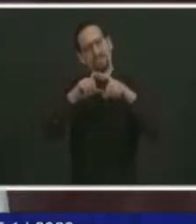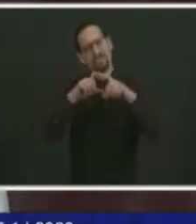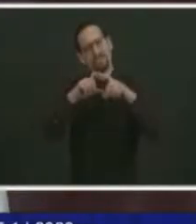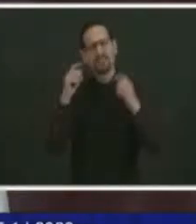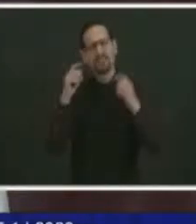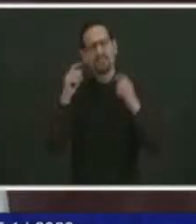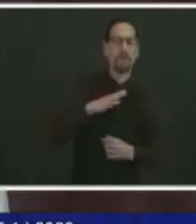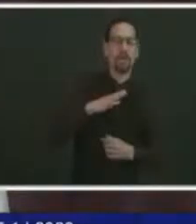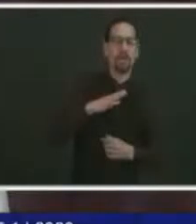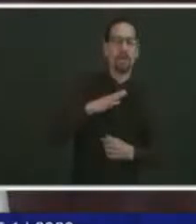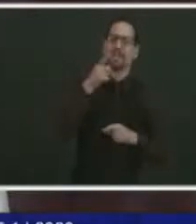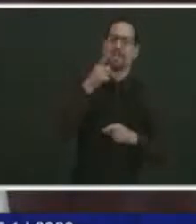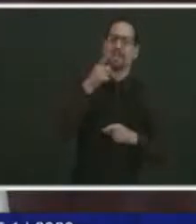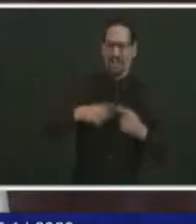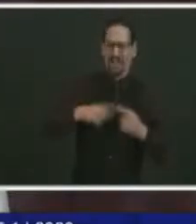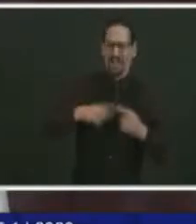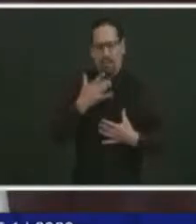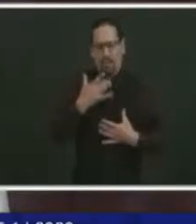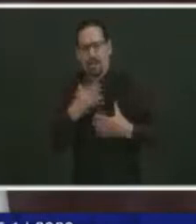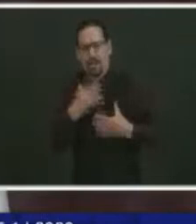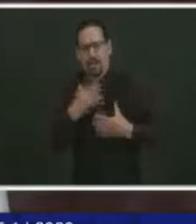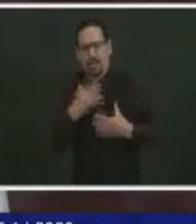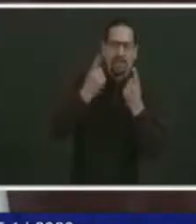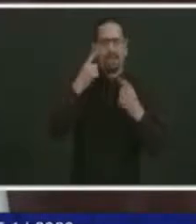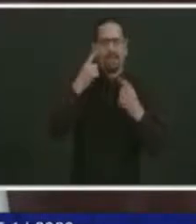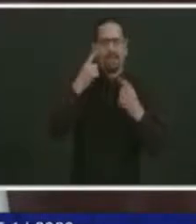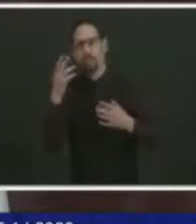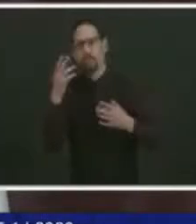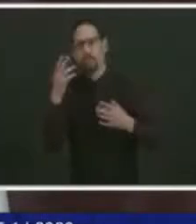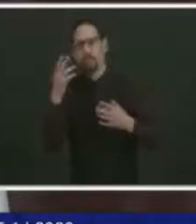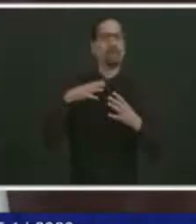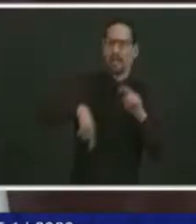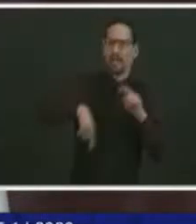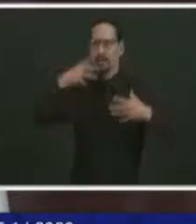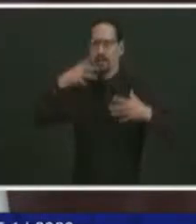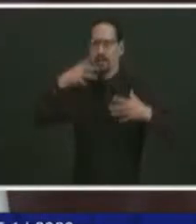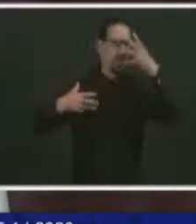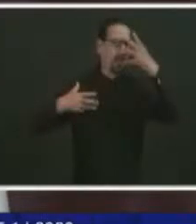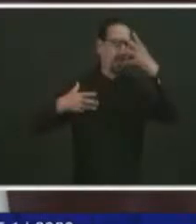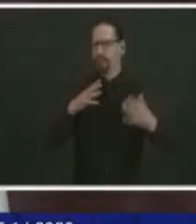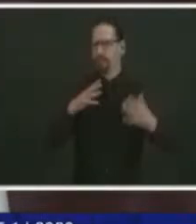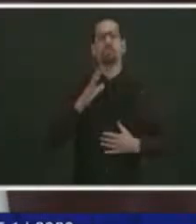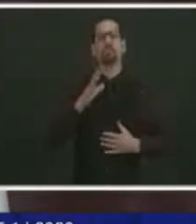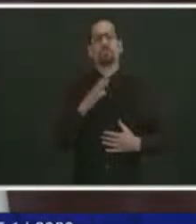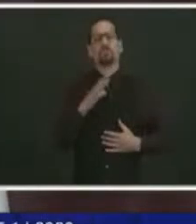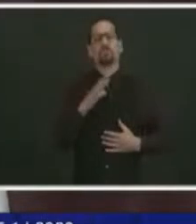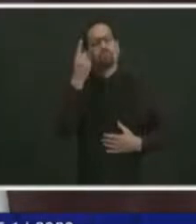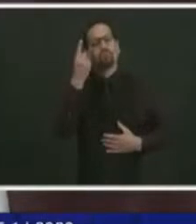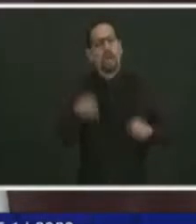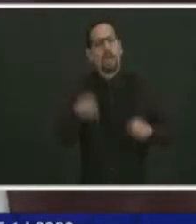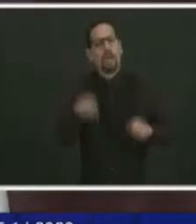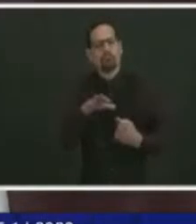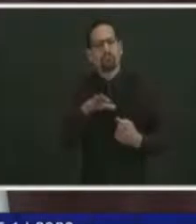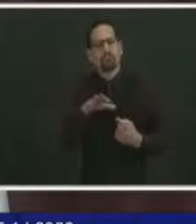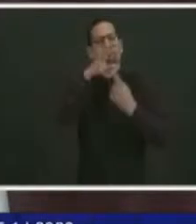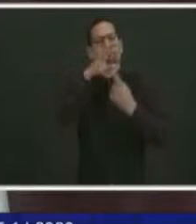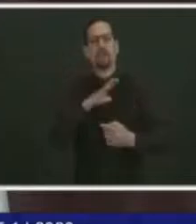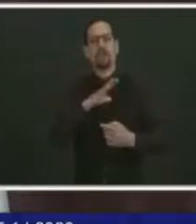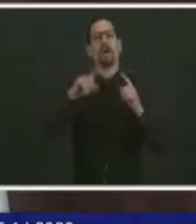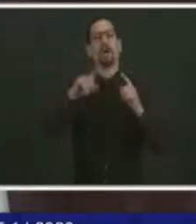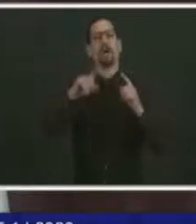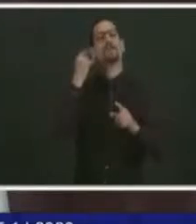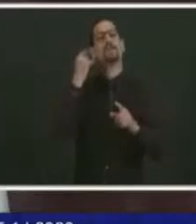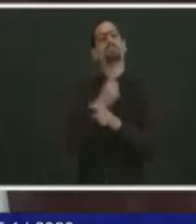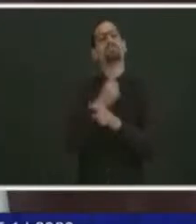you're developmentally unable to keep a mask on, we understand that. But for the rest of us, there's no excuse. The fact that you don't feel like doing